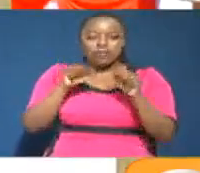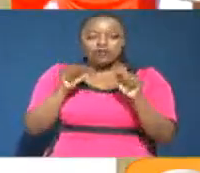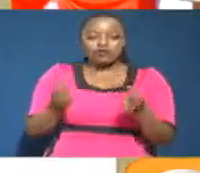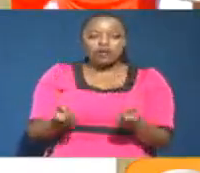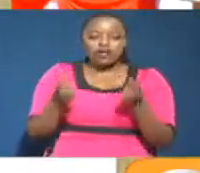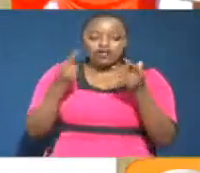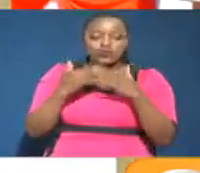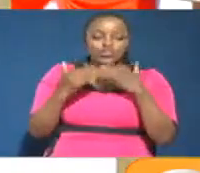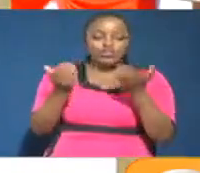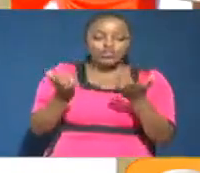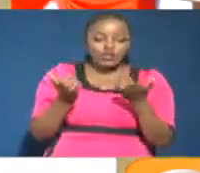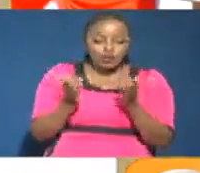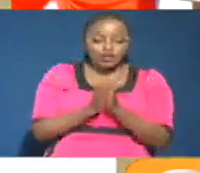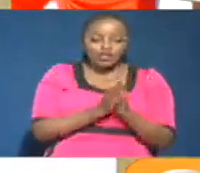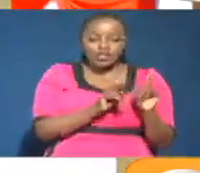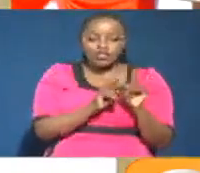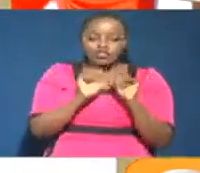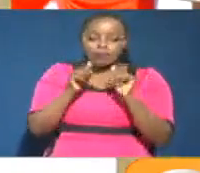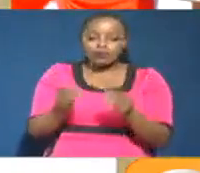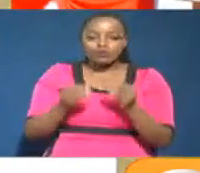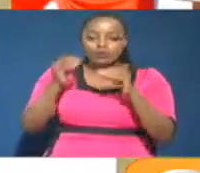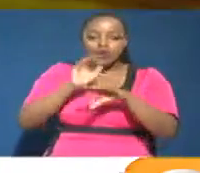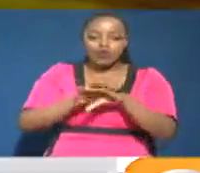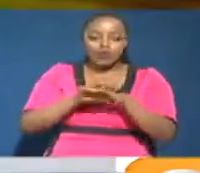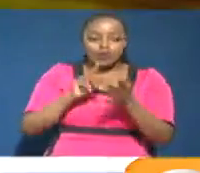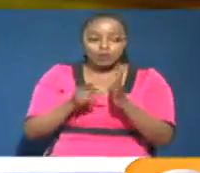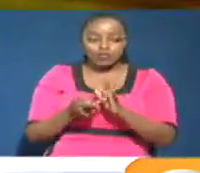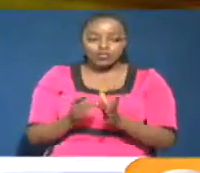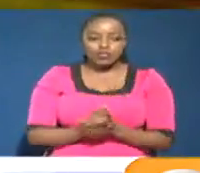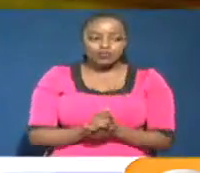understand what is required of them and to be able to deliver good projects. Nice.